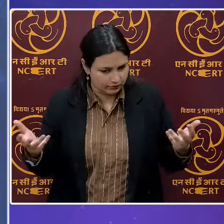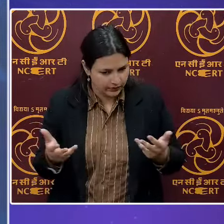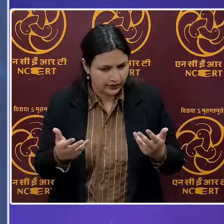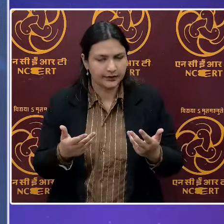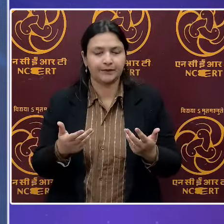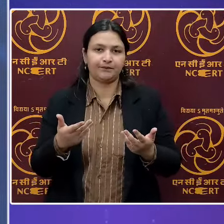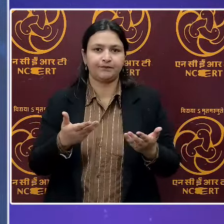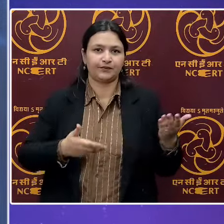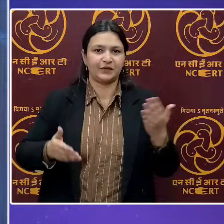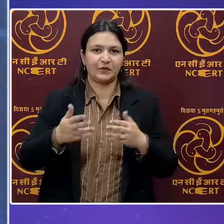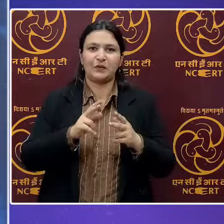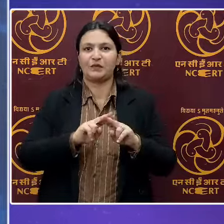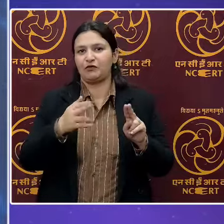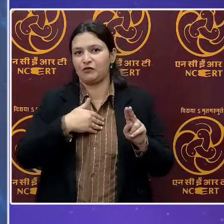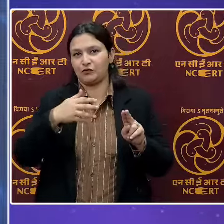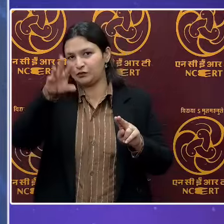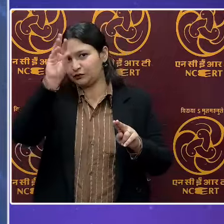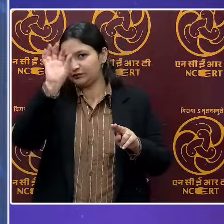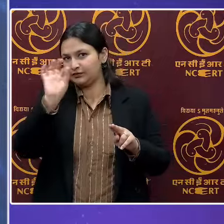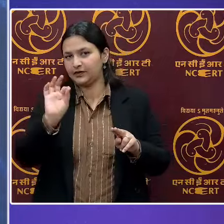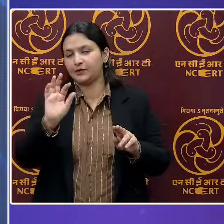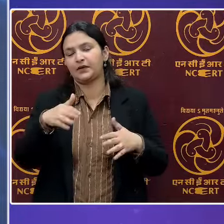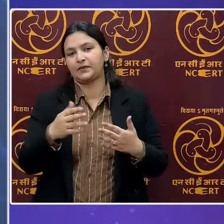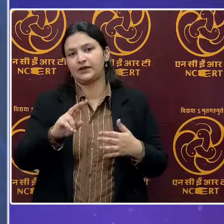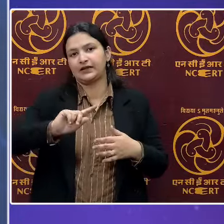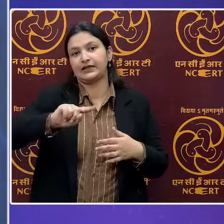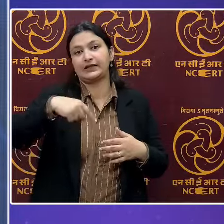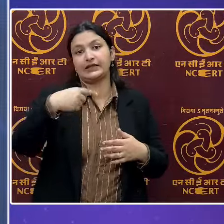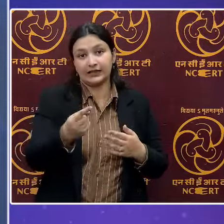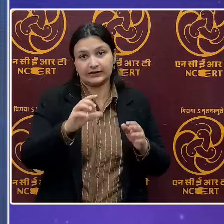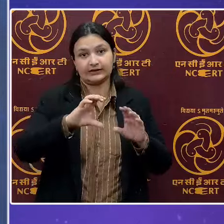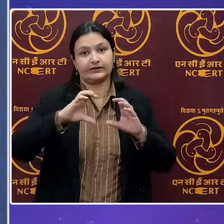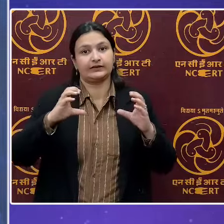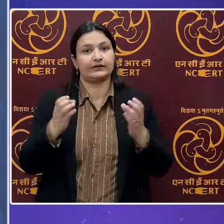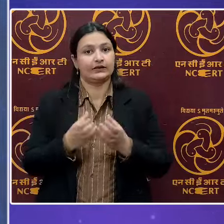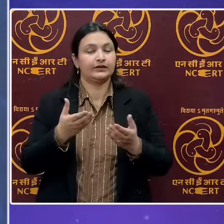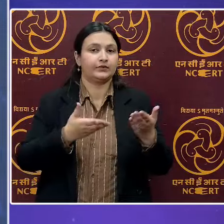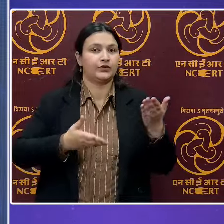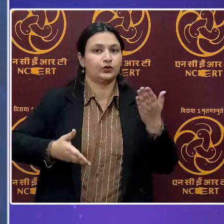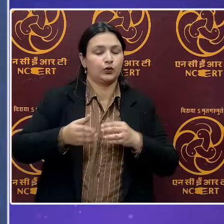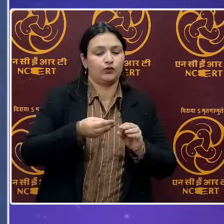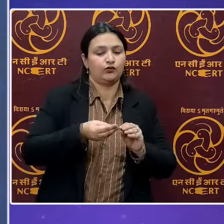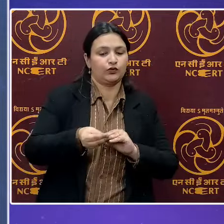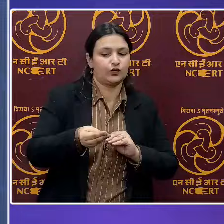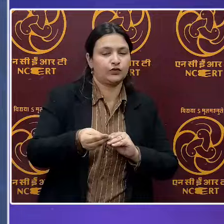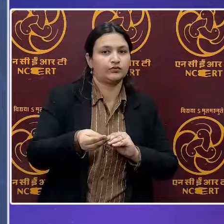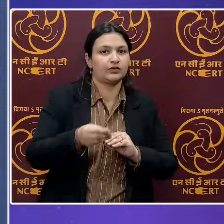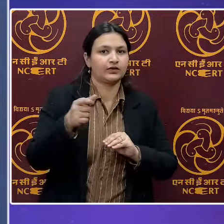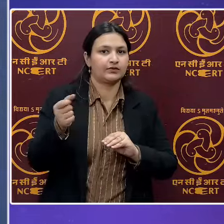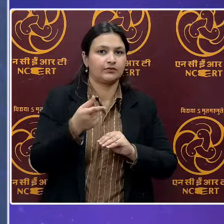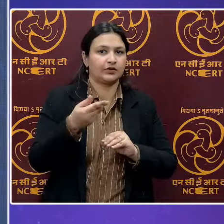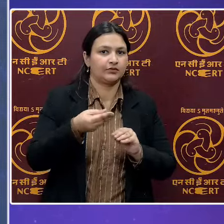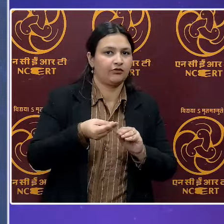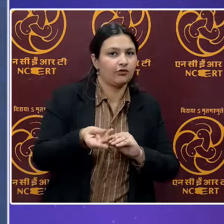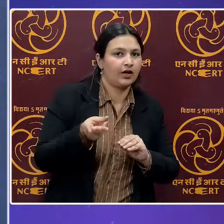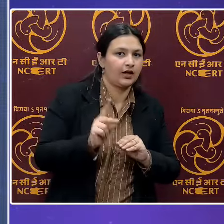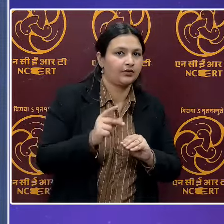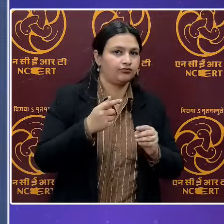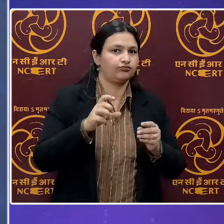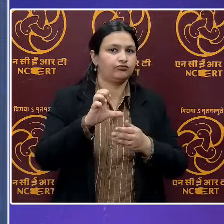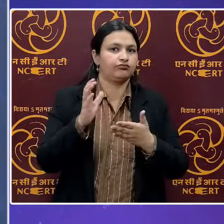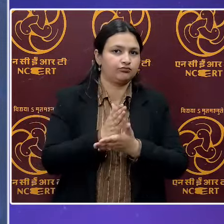still not have completed. That we will be doing in the next class, which will be in the coming time, in this month only. That is why I called this